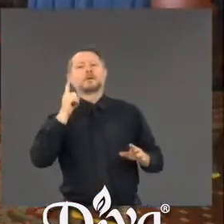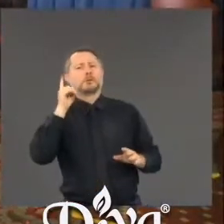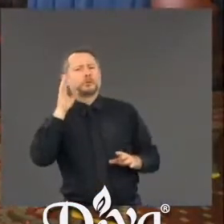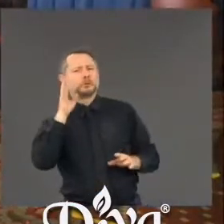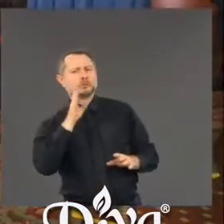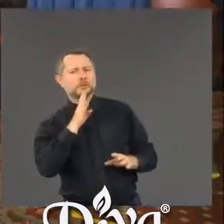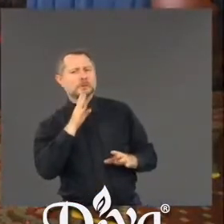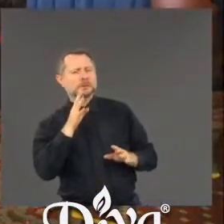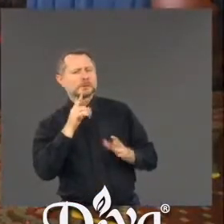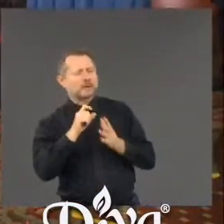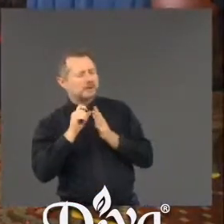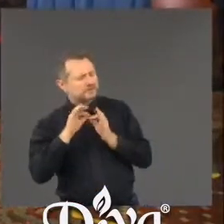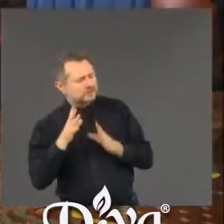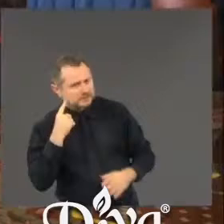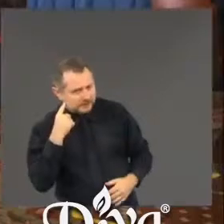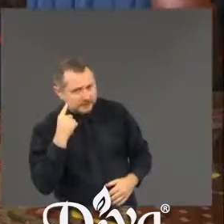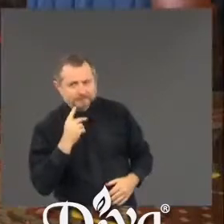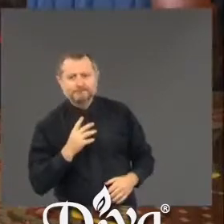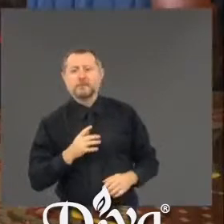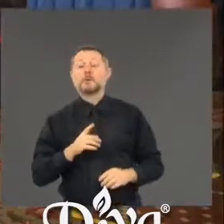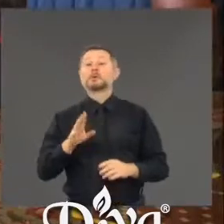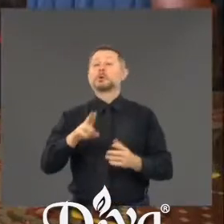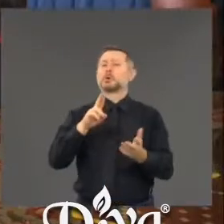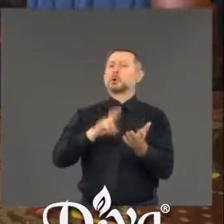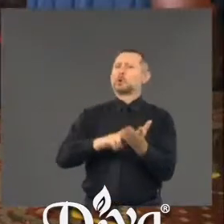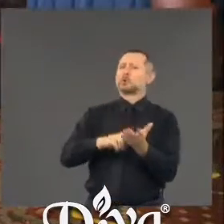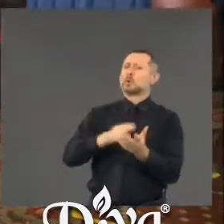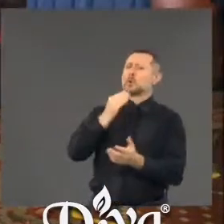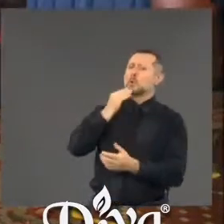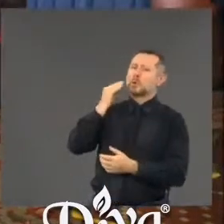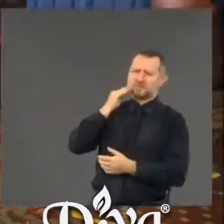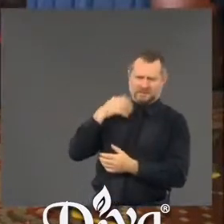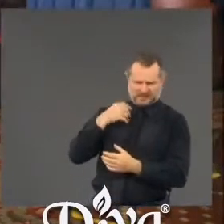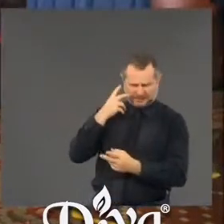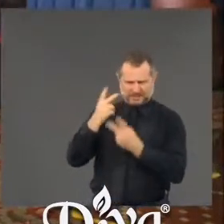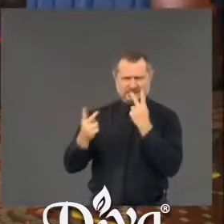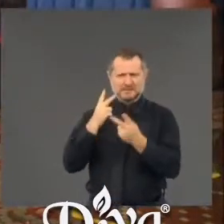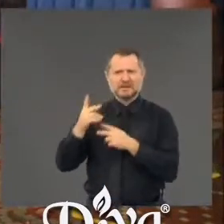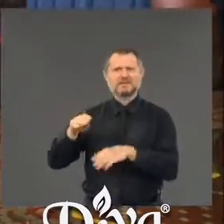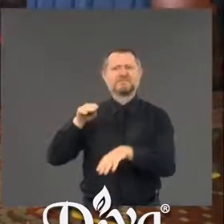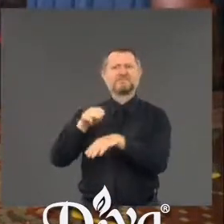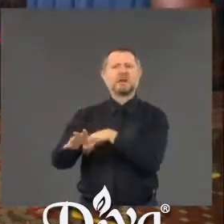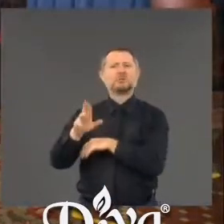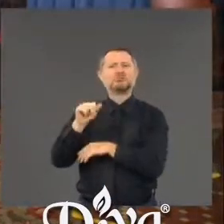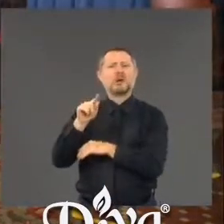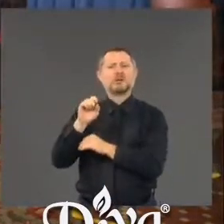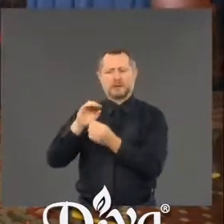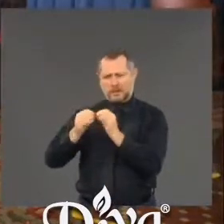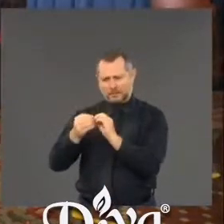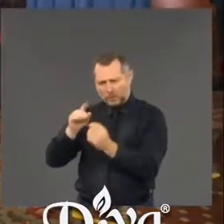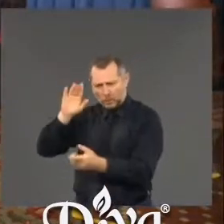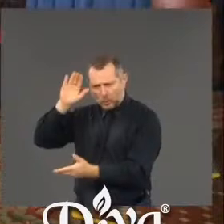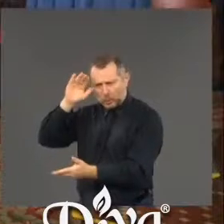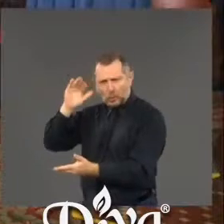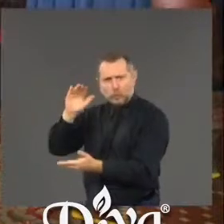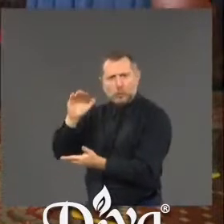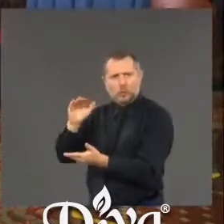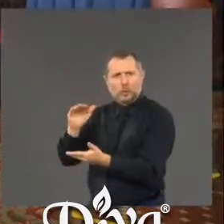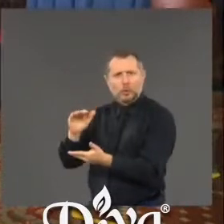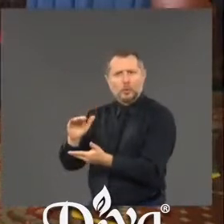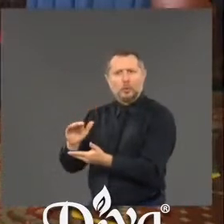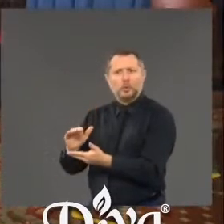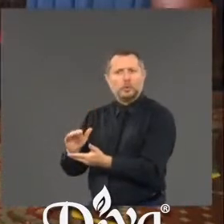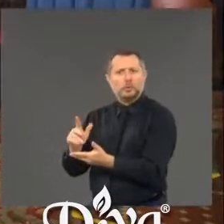homes who are looking at the infection rate going down, and they're asking when will visitation resume in these